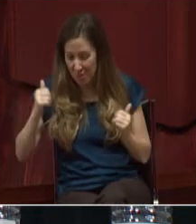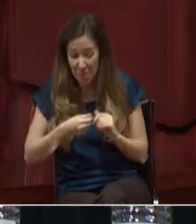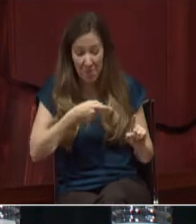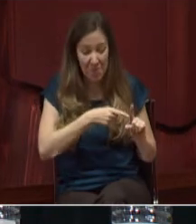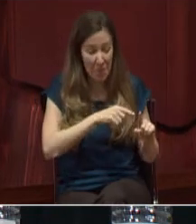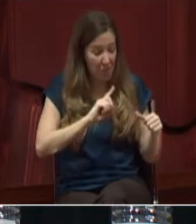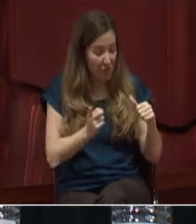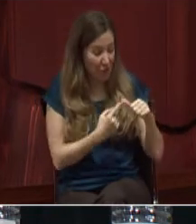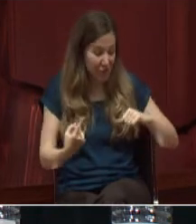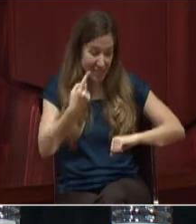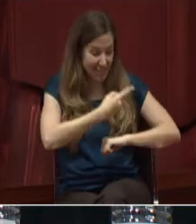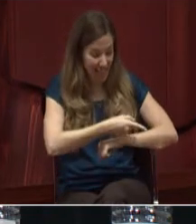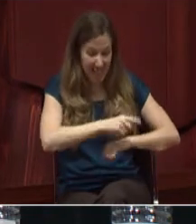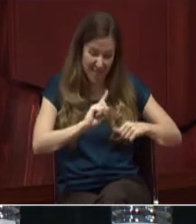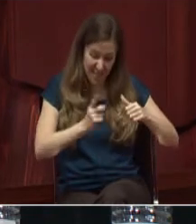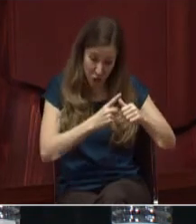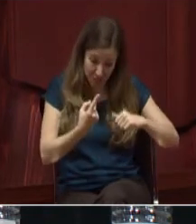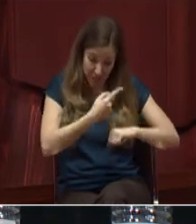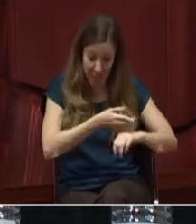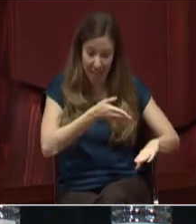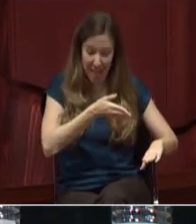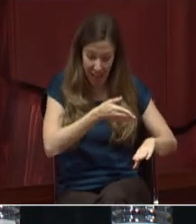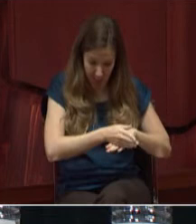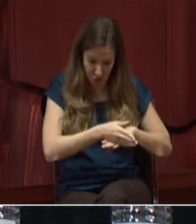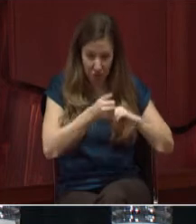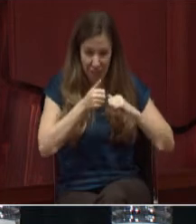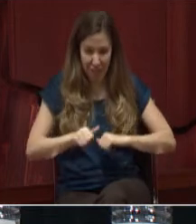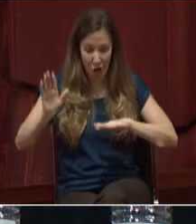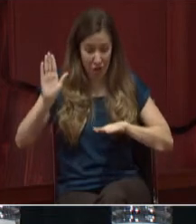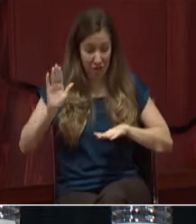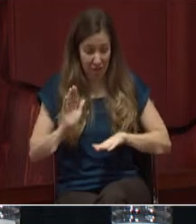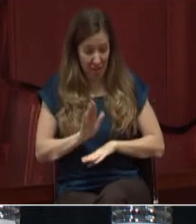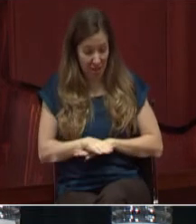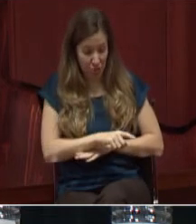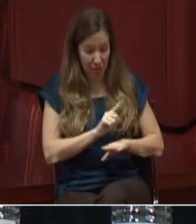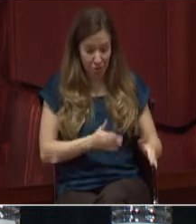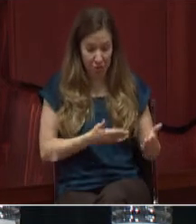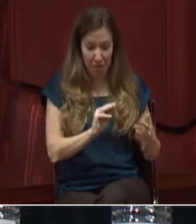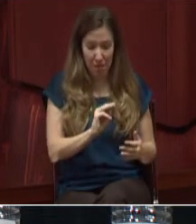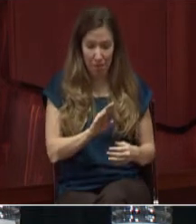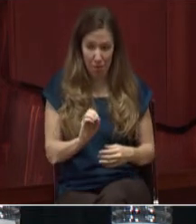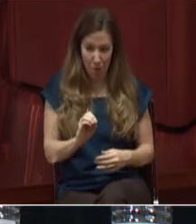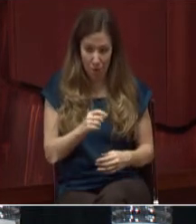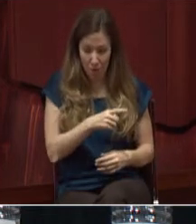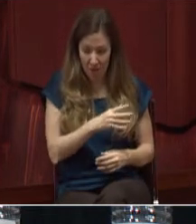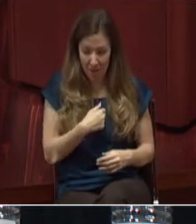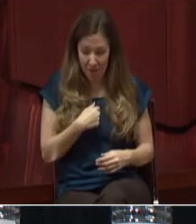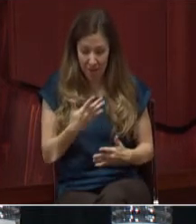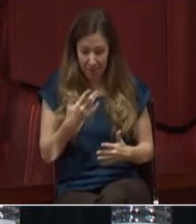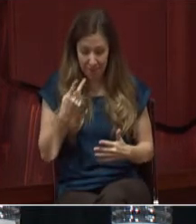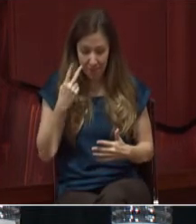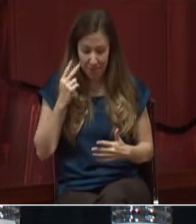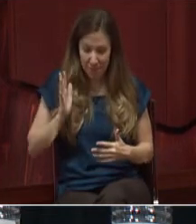first day of the administration, the very first day after the inauguration, that afternoon, presented a memorandum. And I had seen